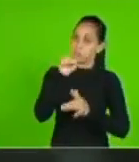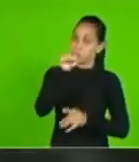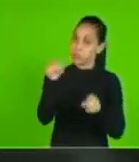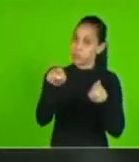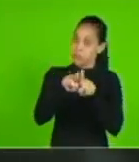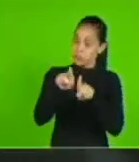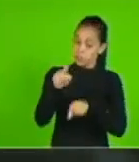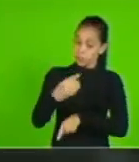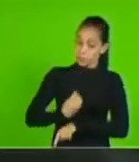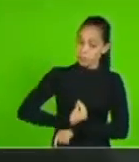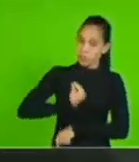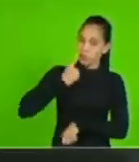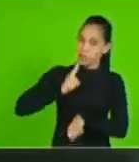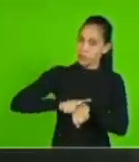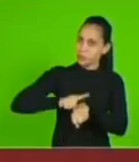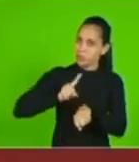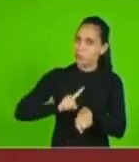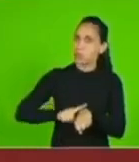this moment